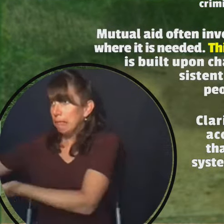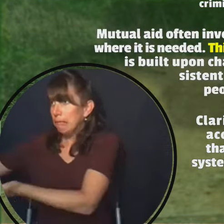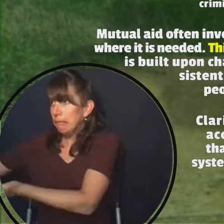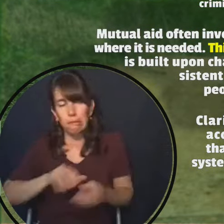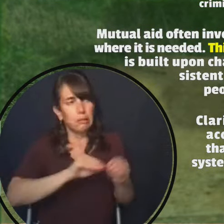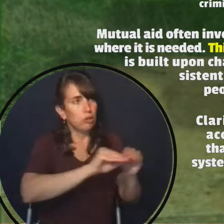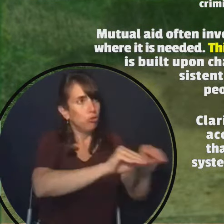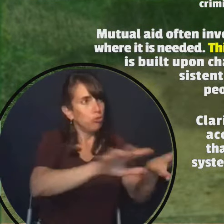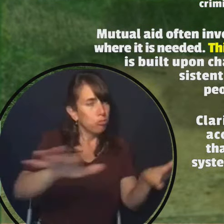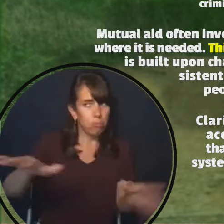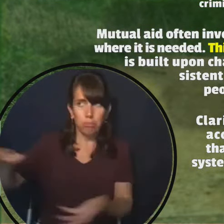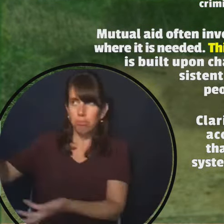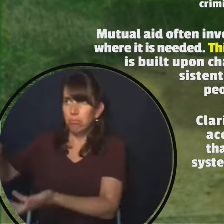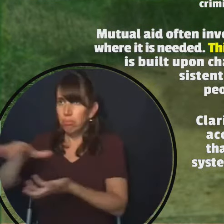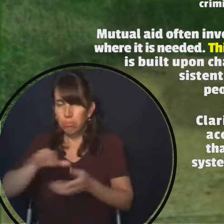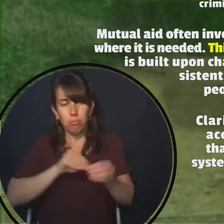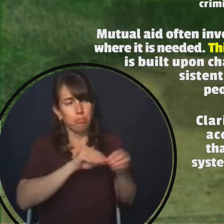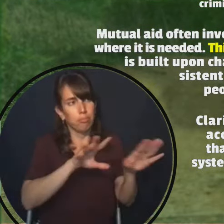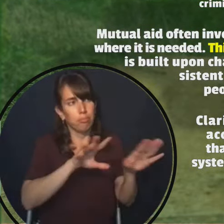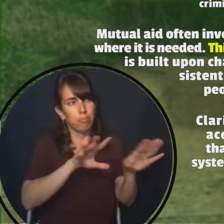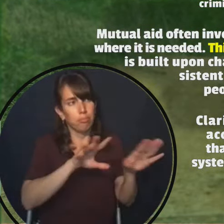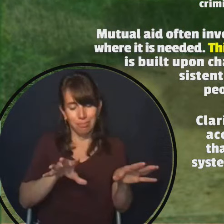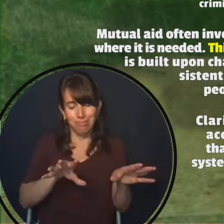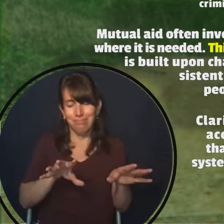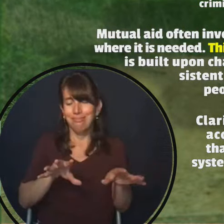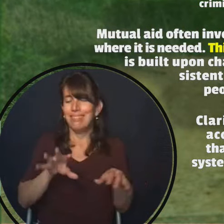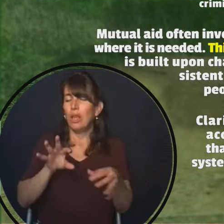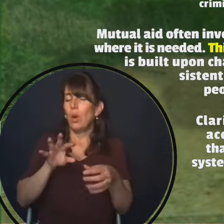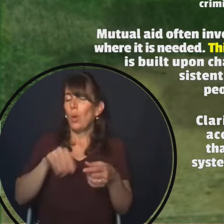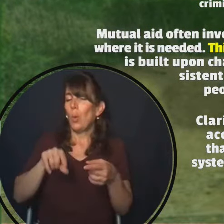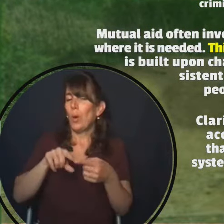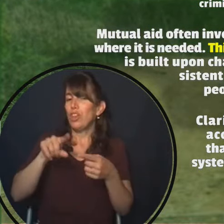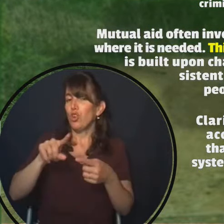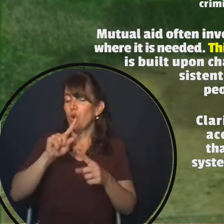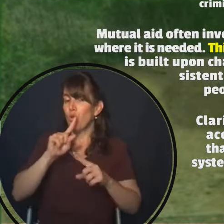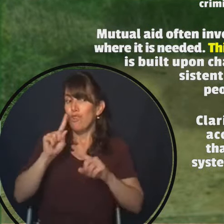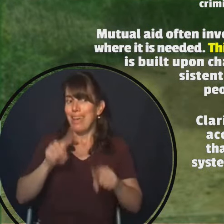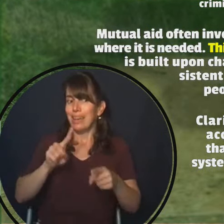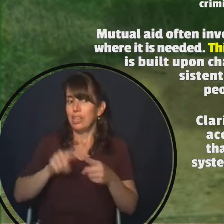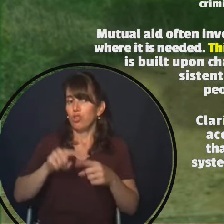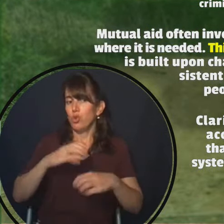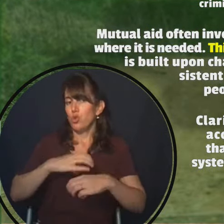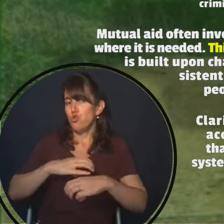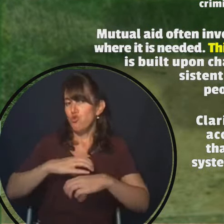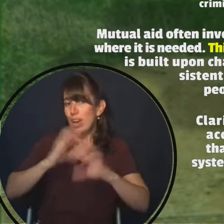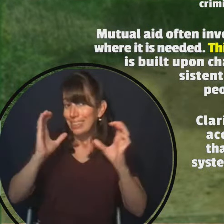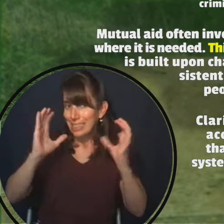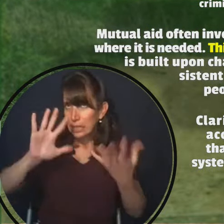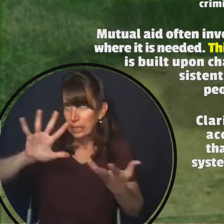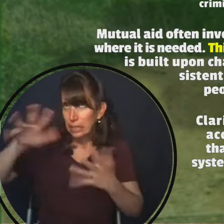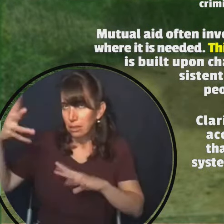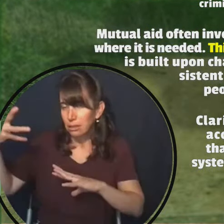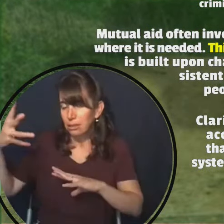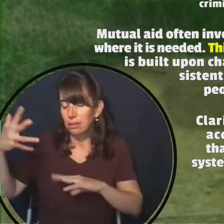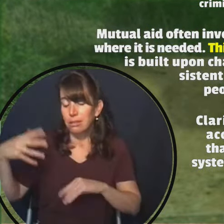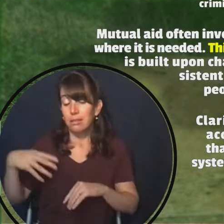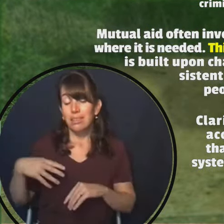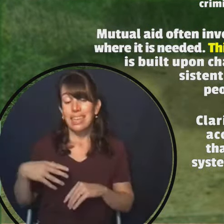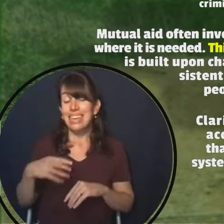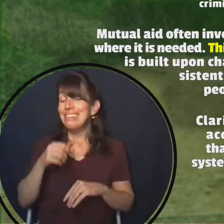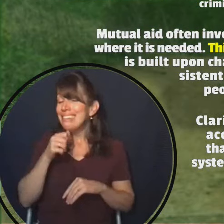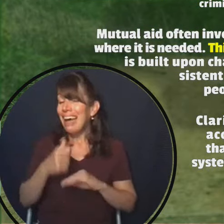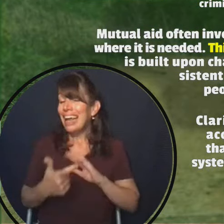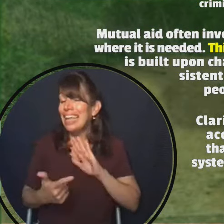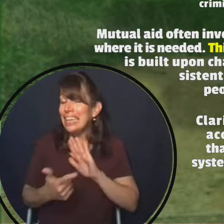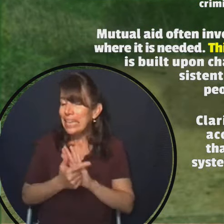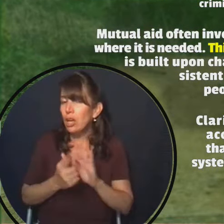be reacting to a crisis. The difference is often targeted, but it's not illegal, right? And so sometimes we need to talk with, if we have a